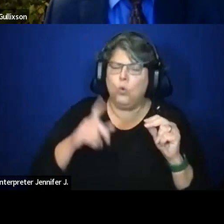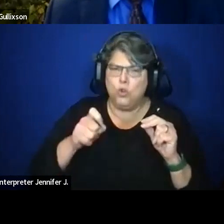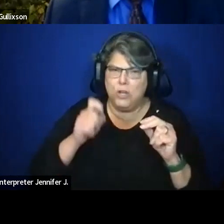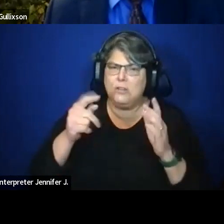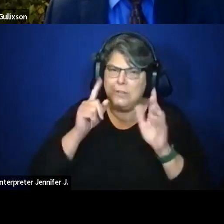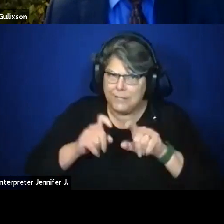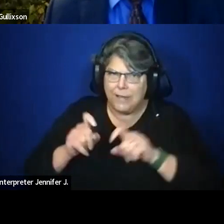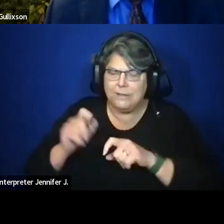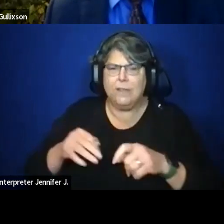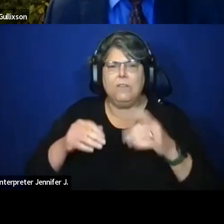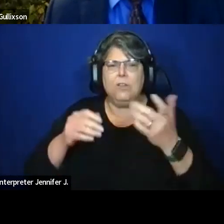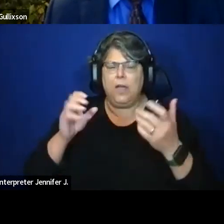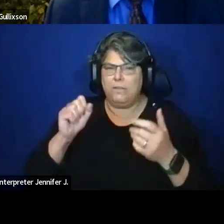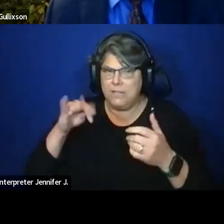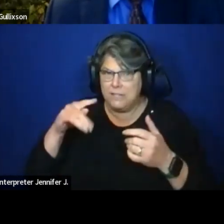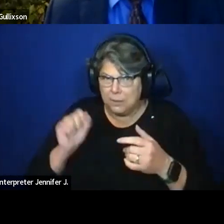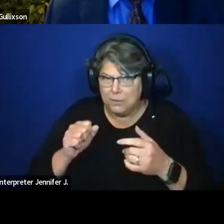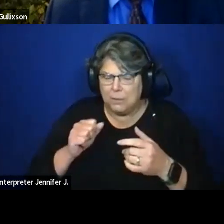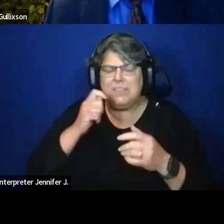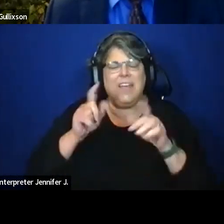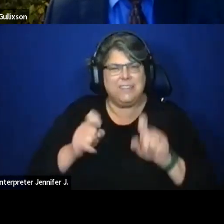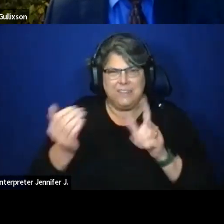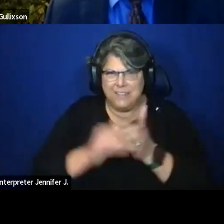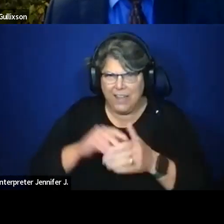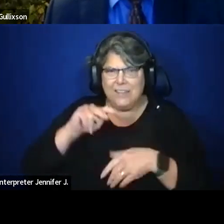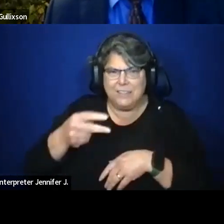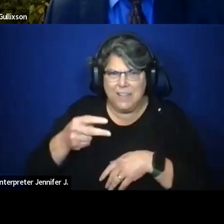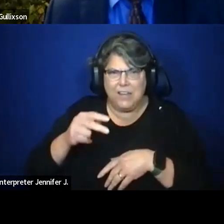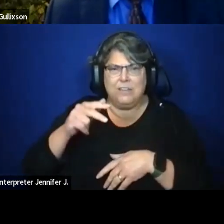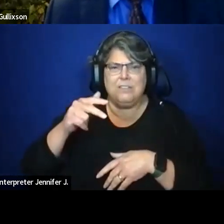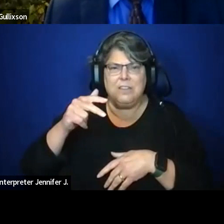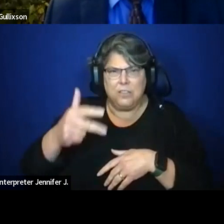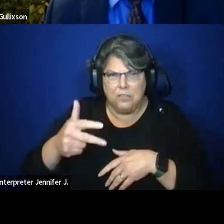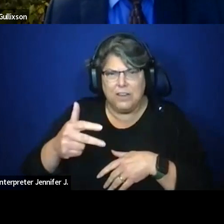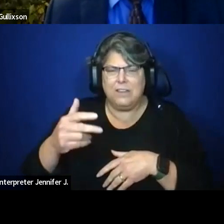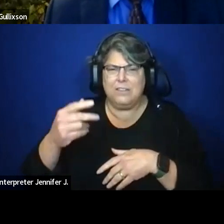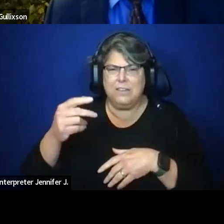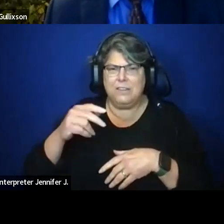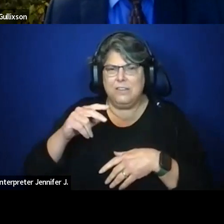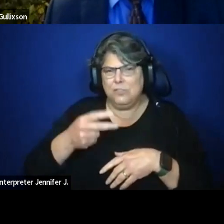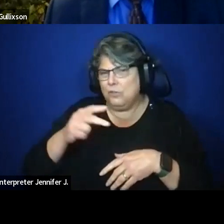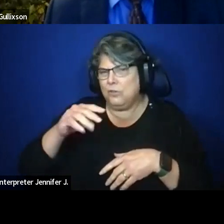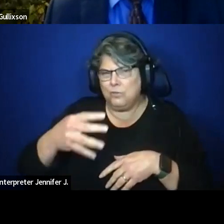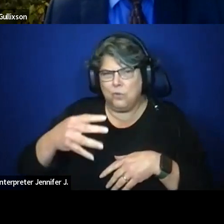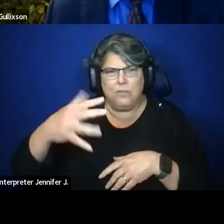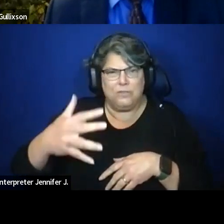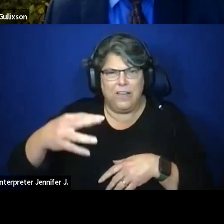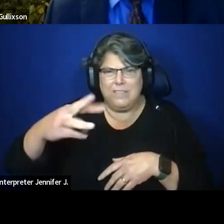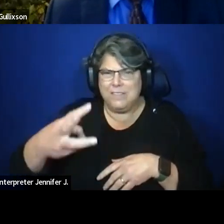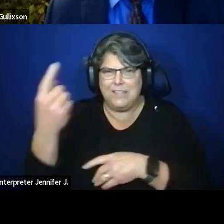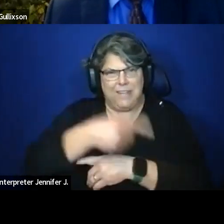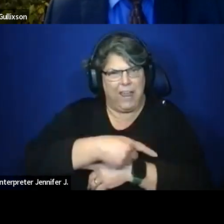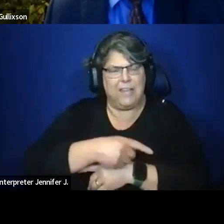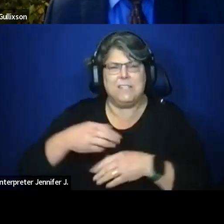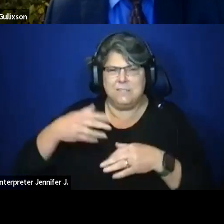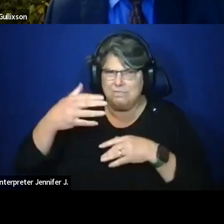symptoms, and I would test again at days 2 and probably days 2, 4, 5, or 6. Like my